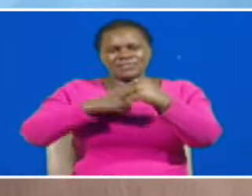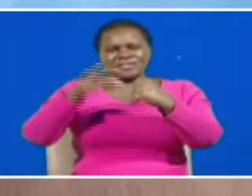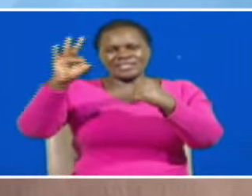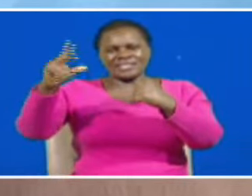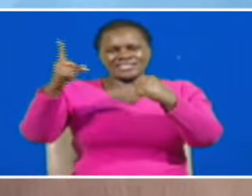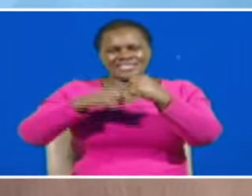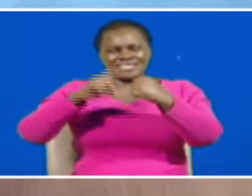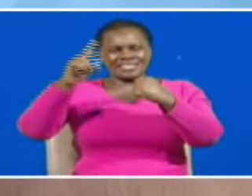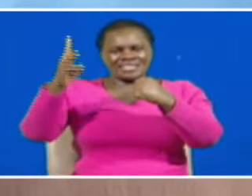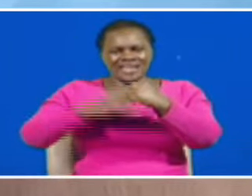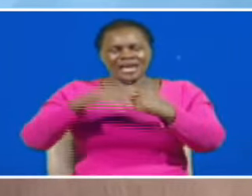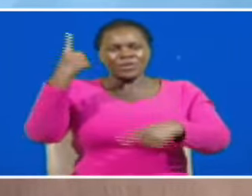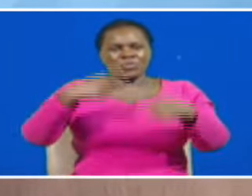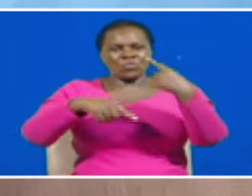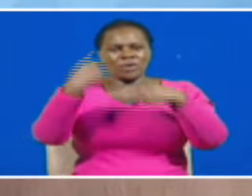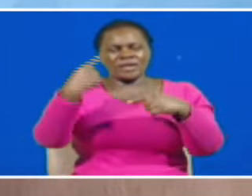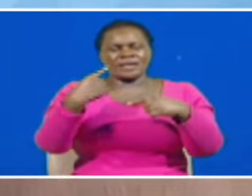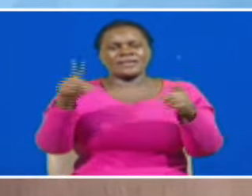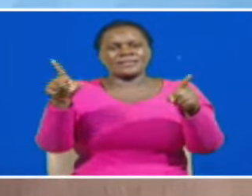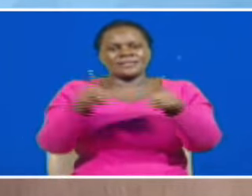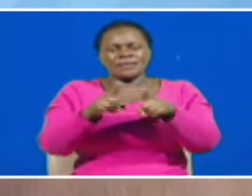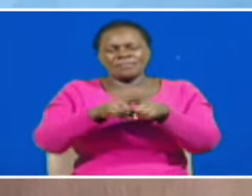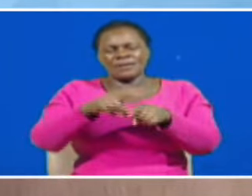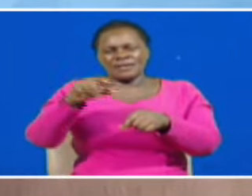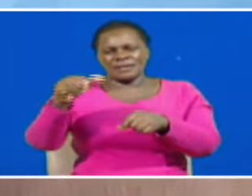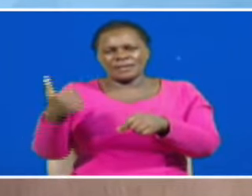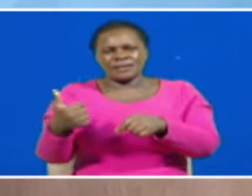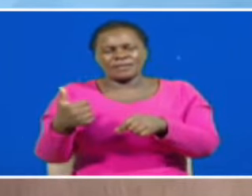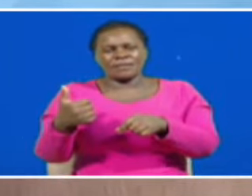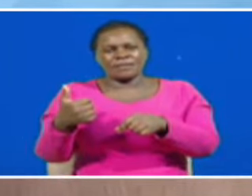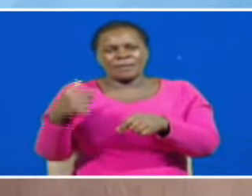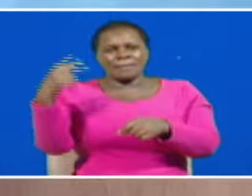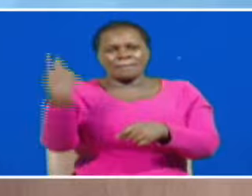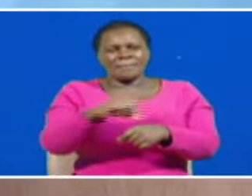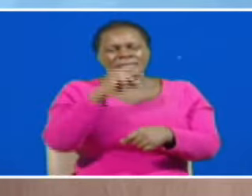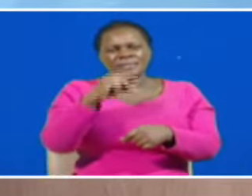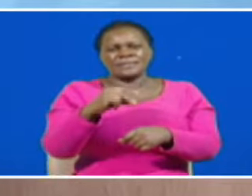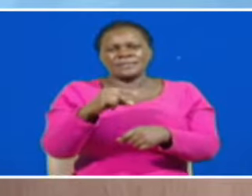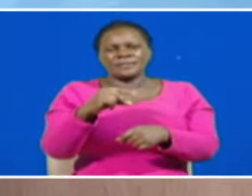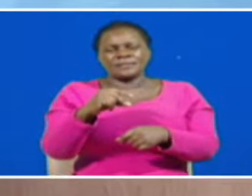73-69 win over Lukenya, while Hospital Hill handball team thrashed Sabunle